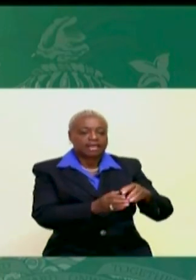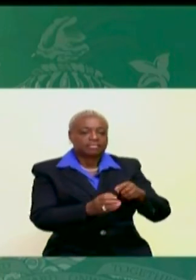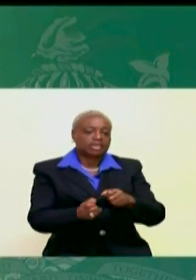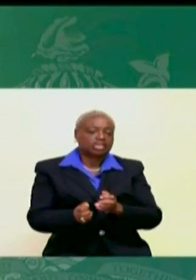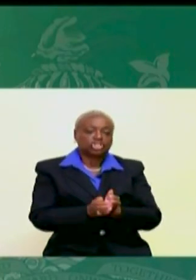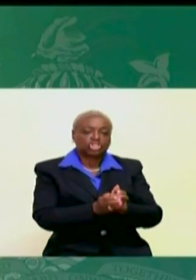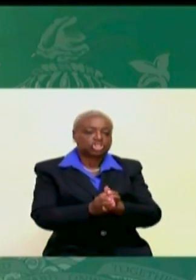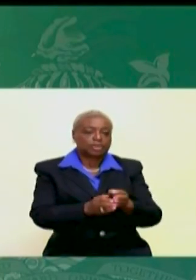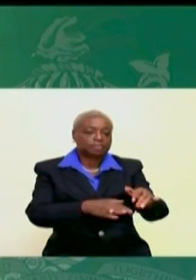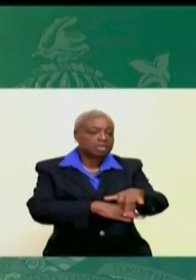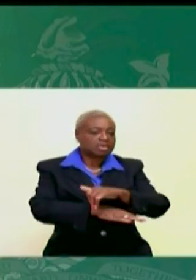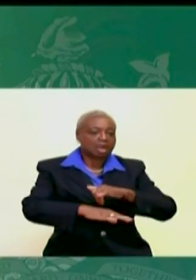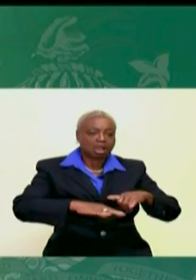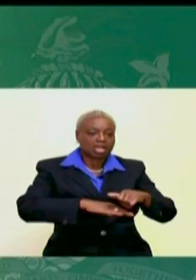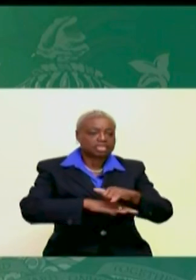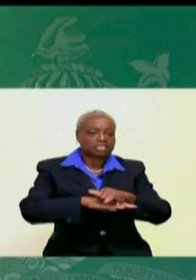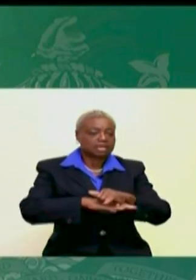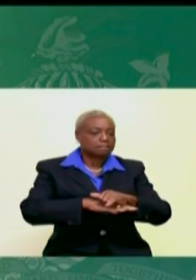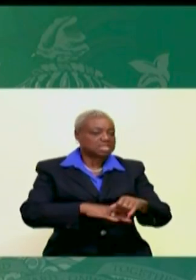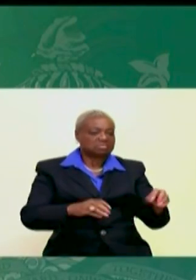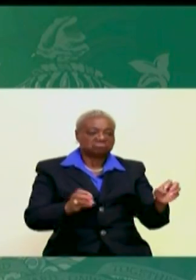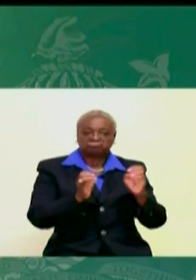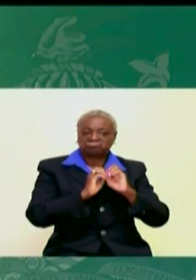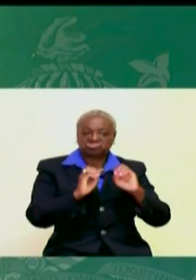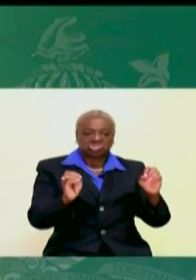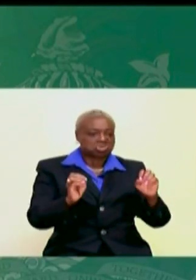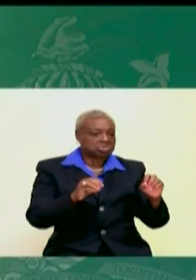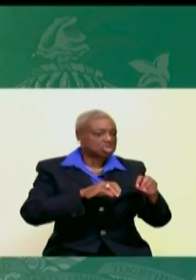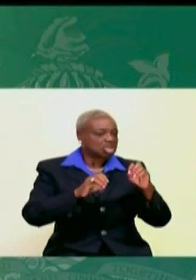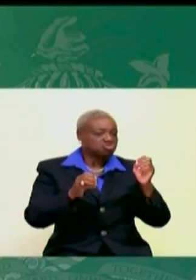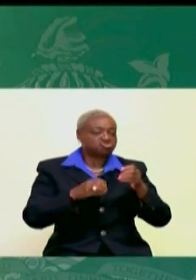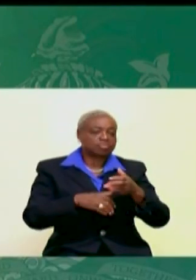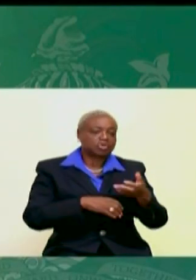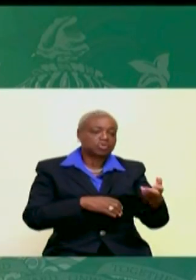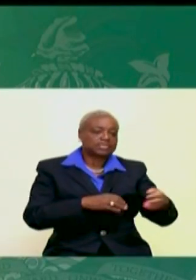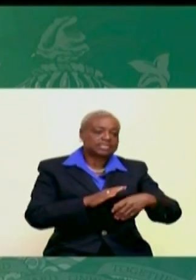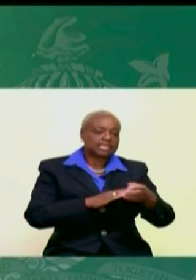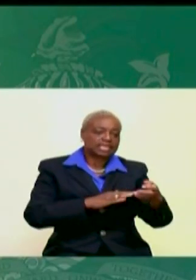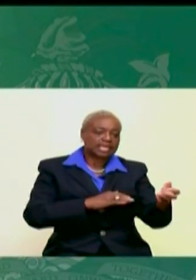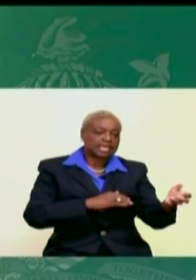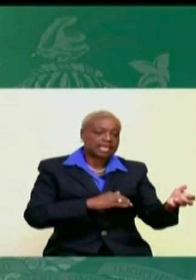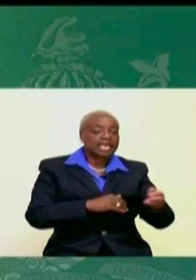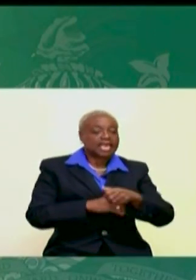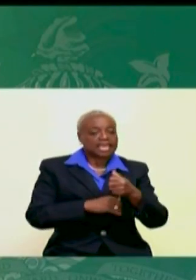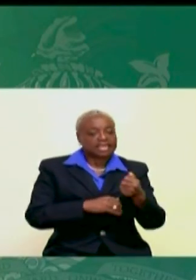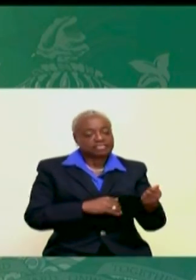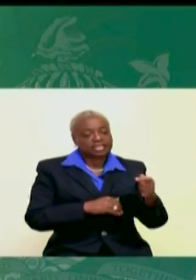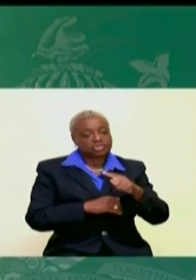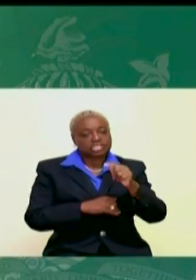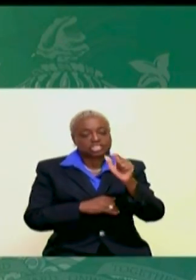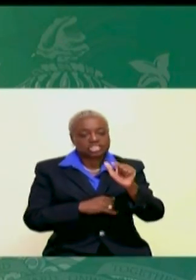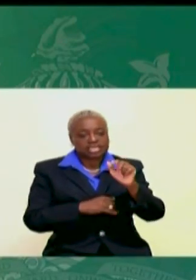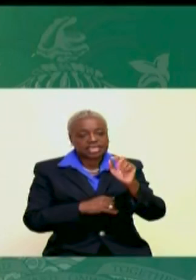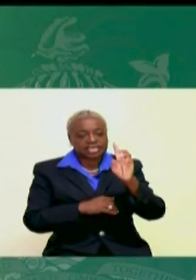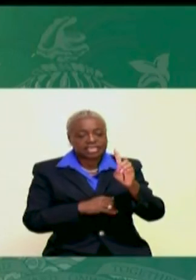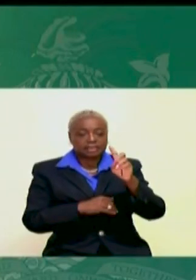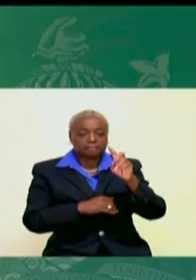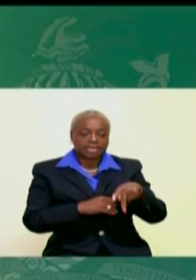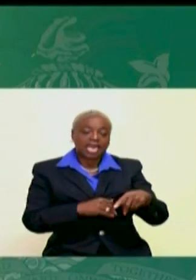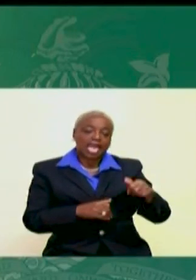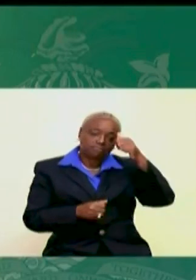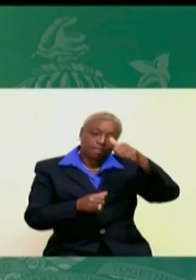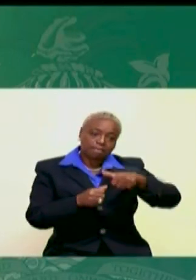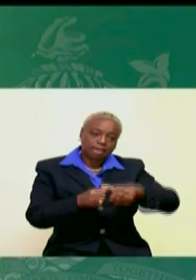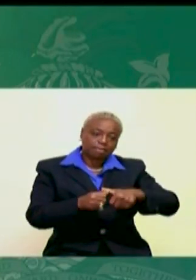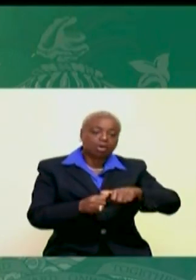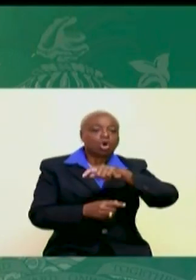don't contribute that much to the GDP. Cannot be right, Madam Speaker. And I remember in this place, when I asked the question,